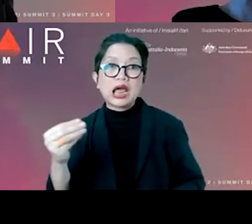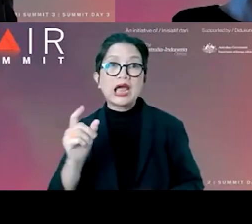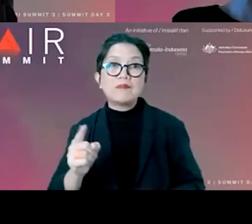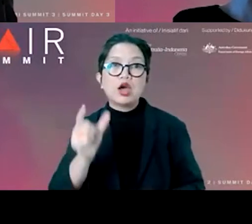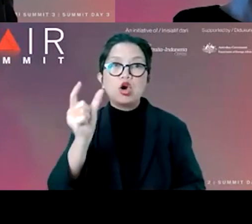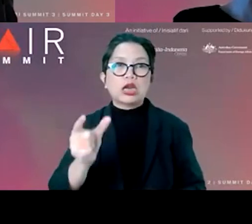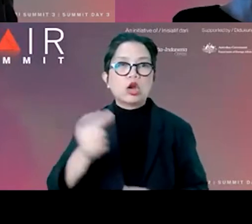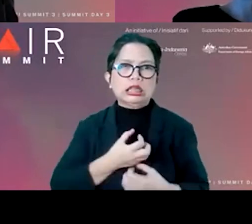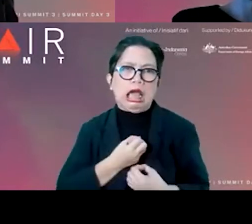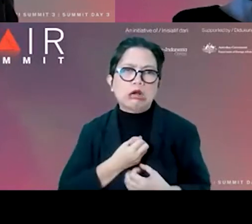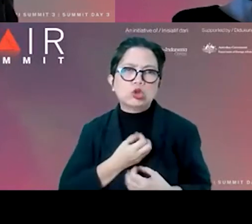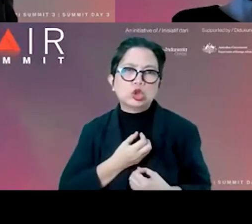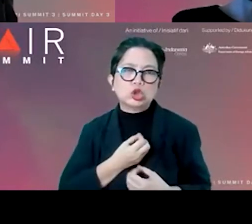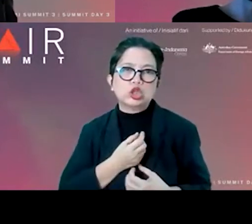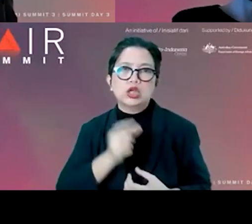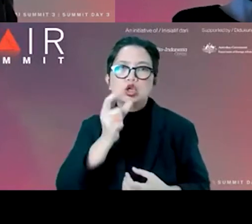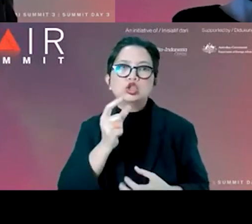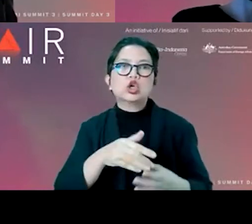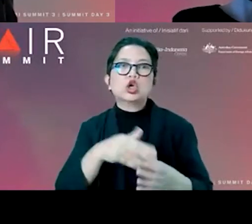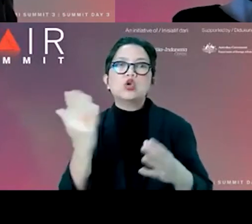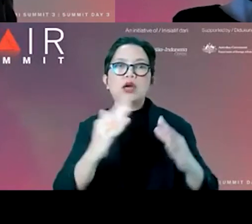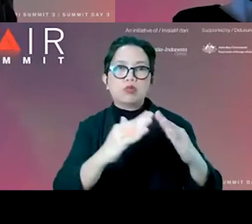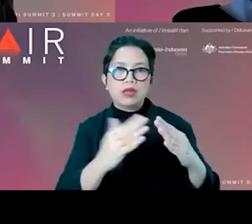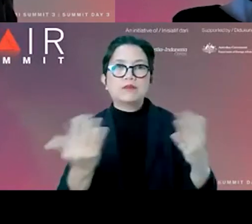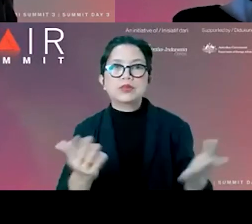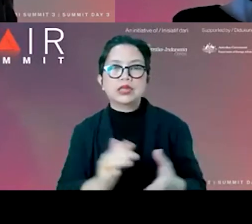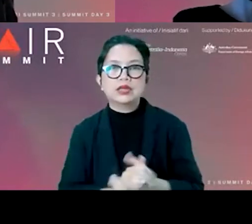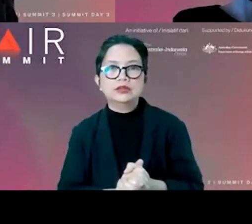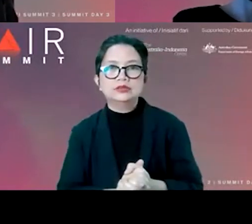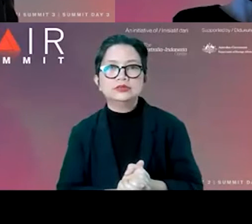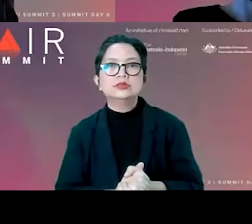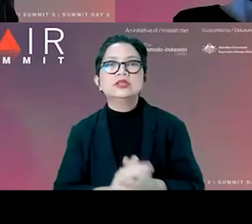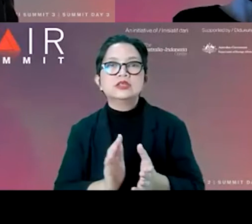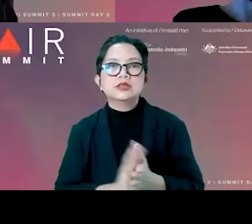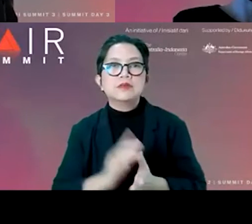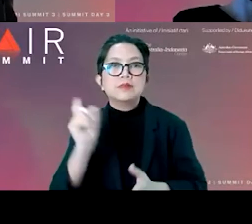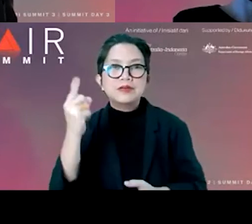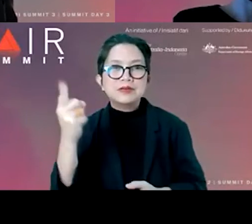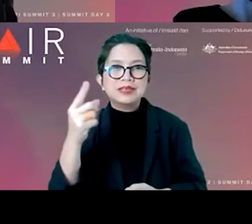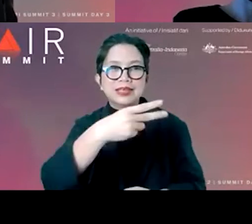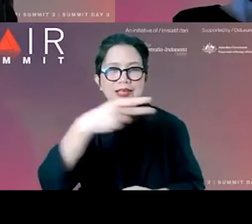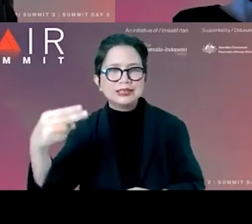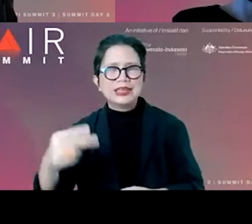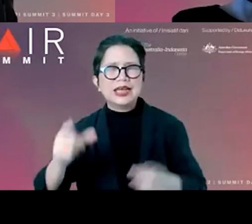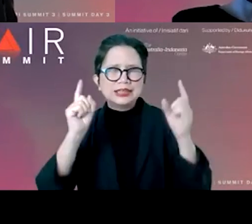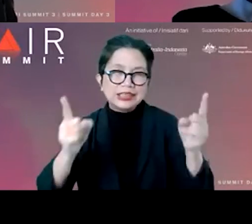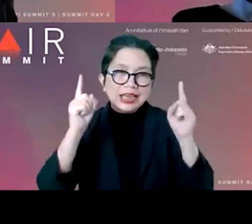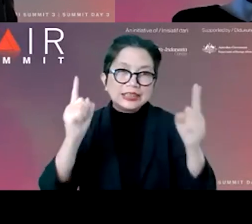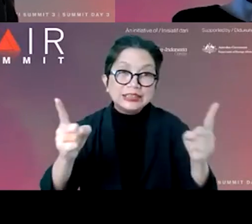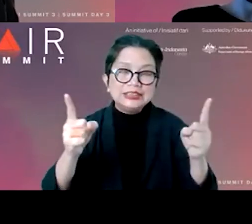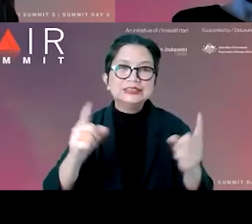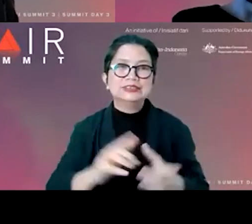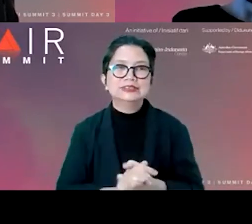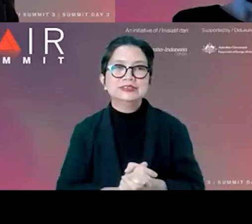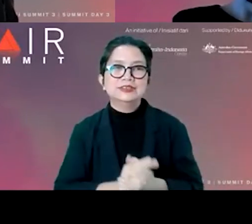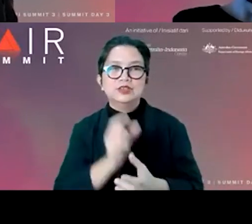the economy, and then the Indonesian government need to carefully make a policy and